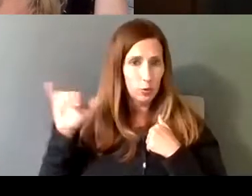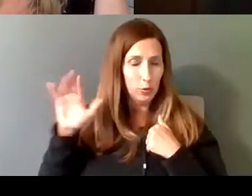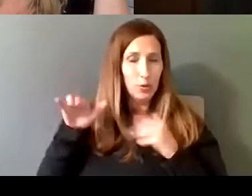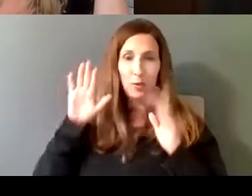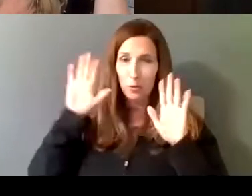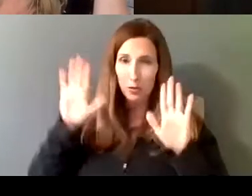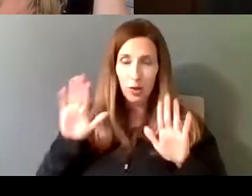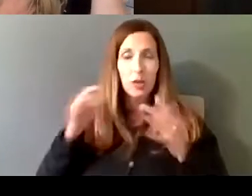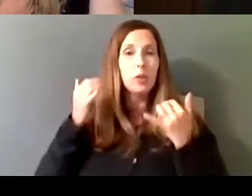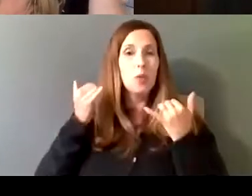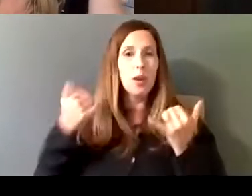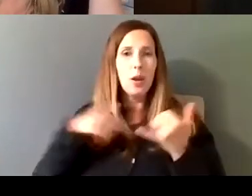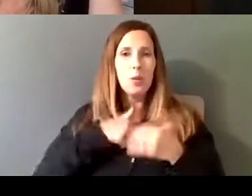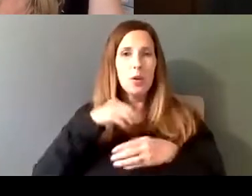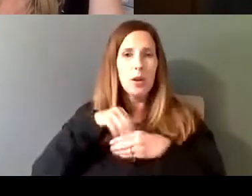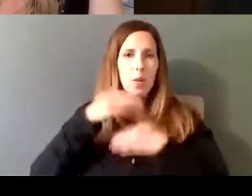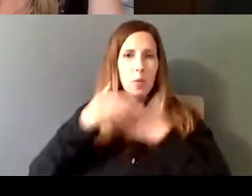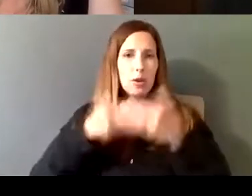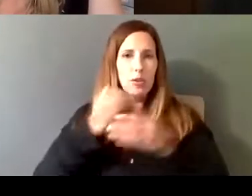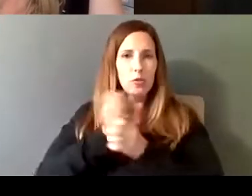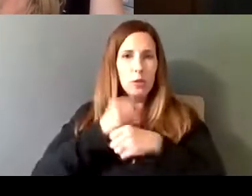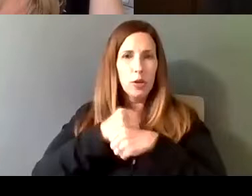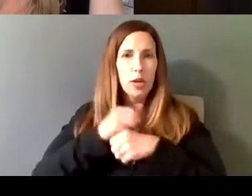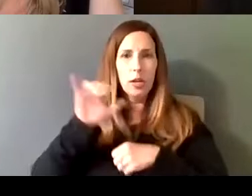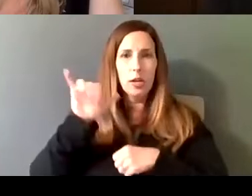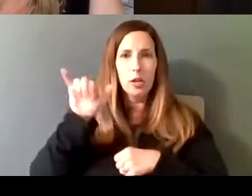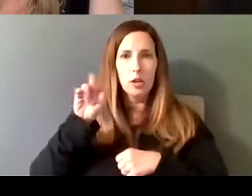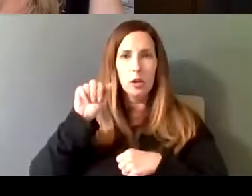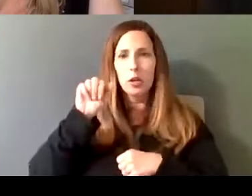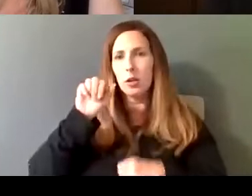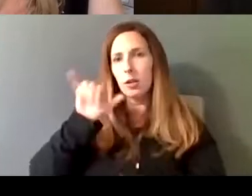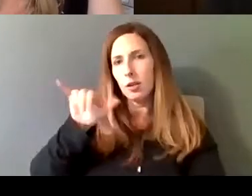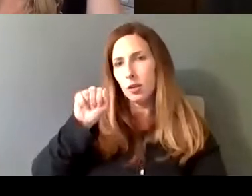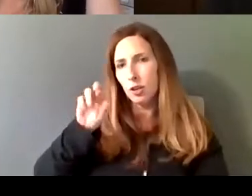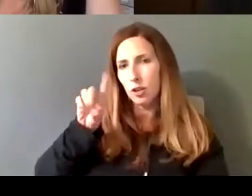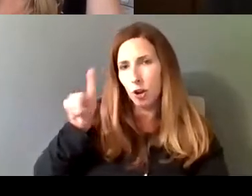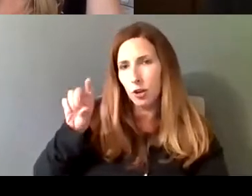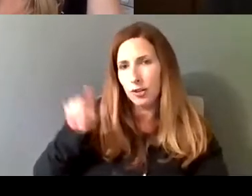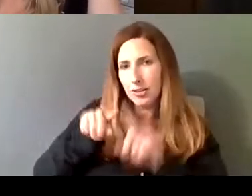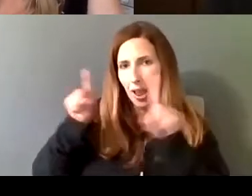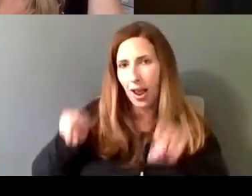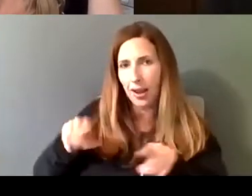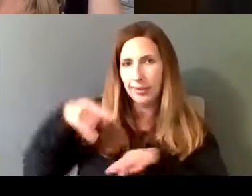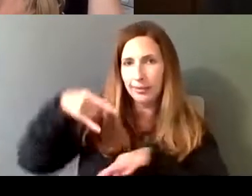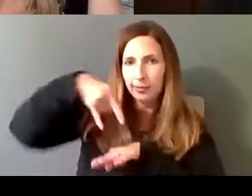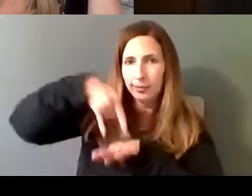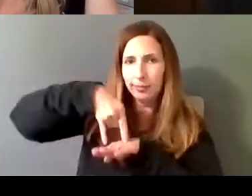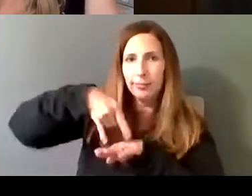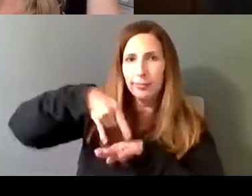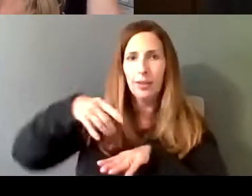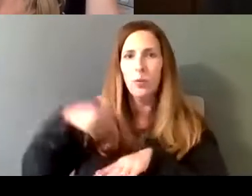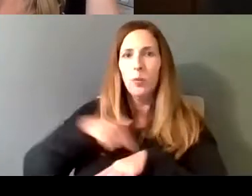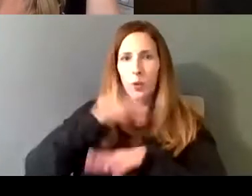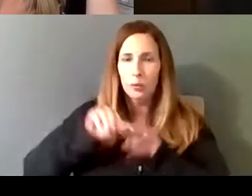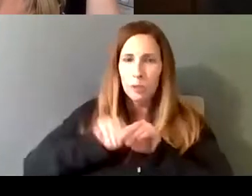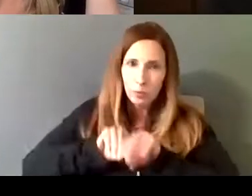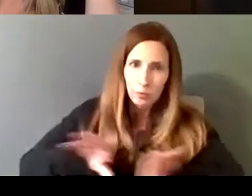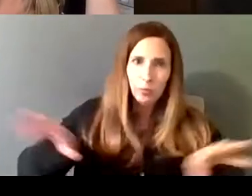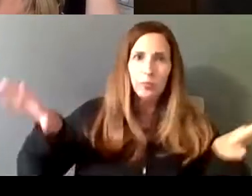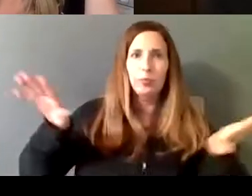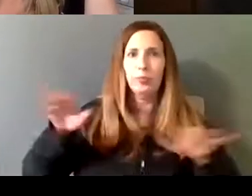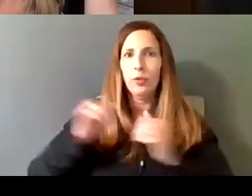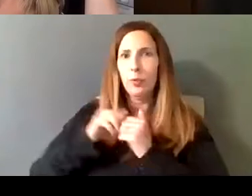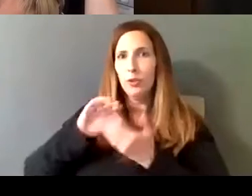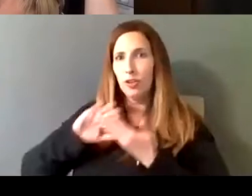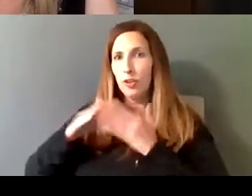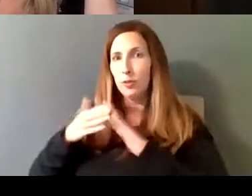of creating yard signs, and we will be distributing that with the help of our community partners. I'm not sure if everyone